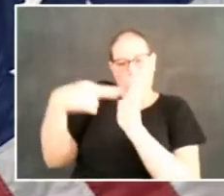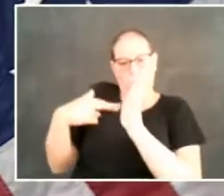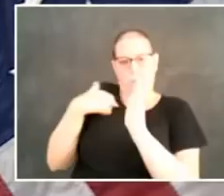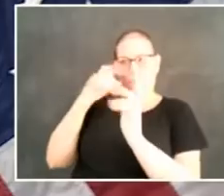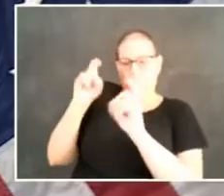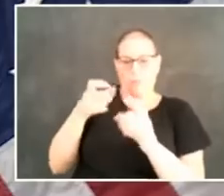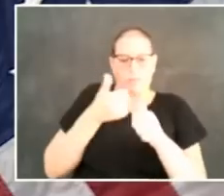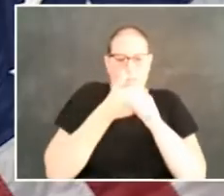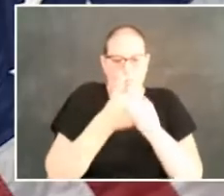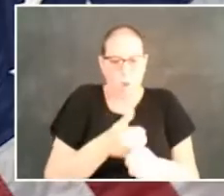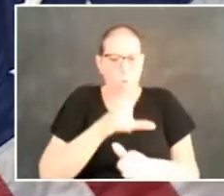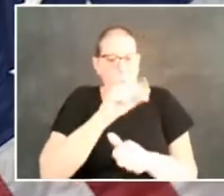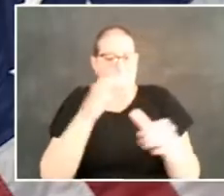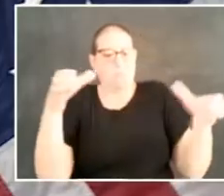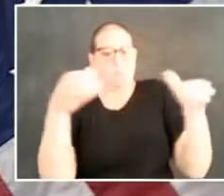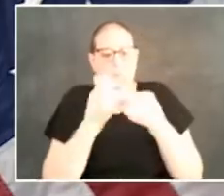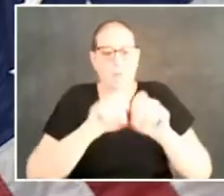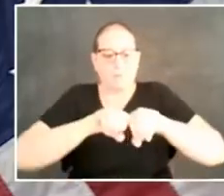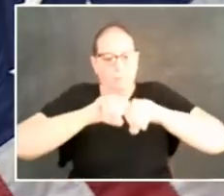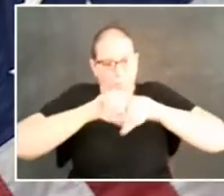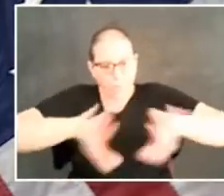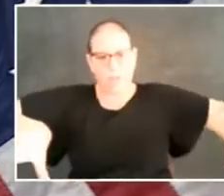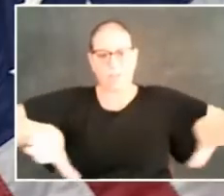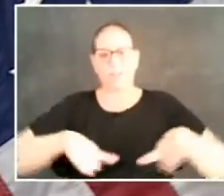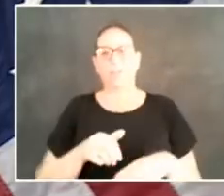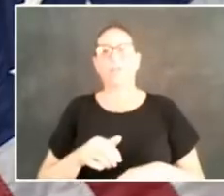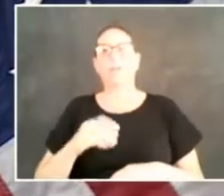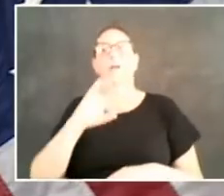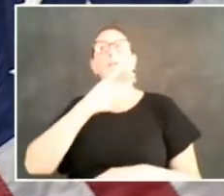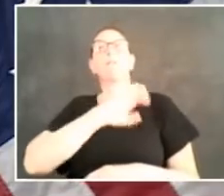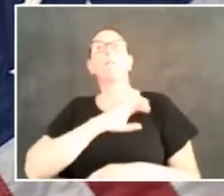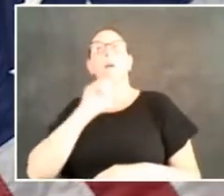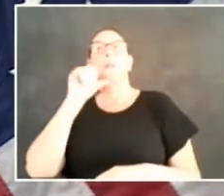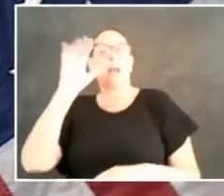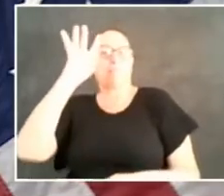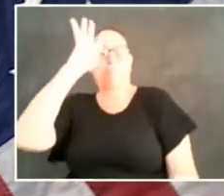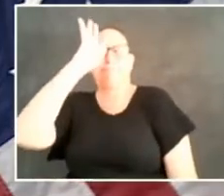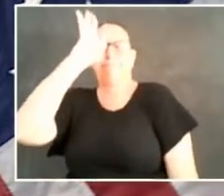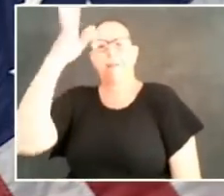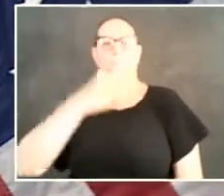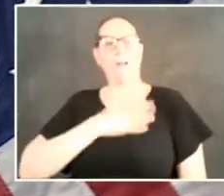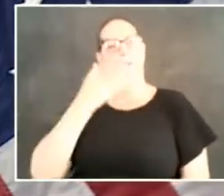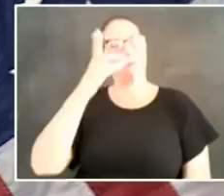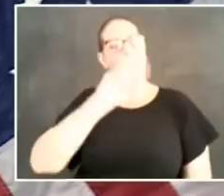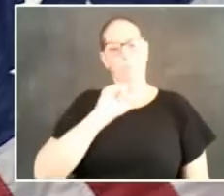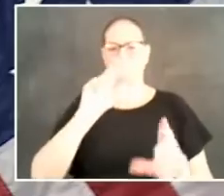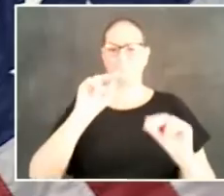So your answer, we will be out there enforcing it wherever it